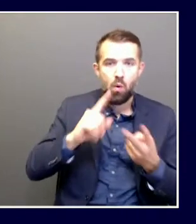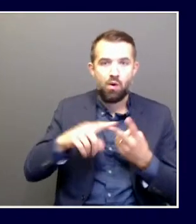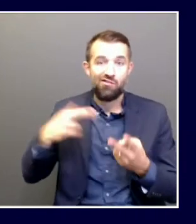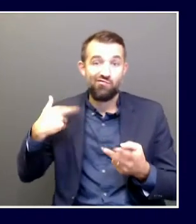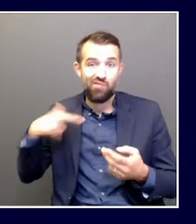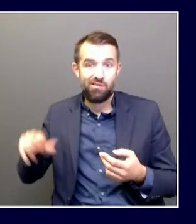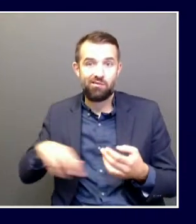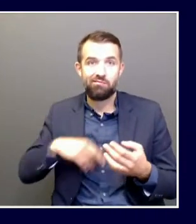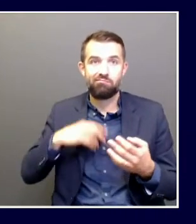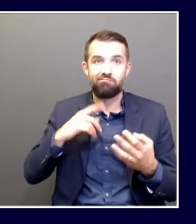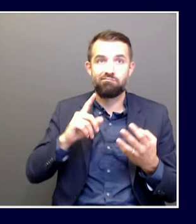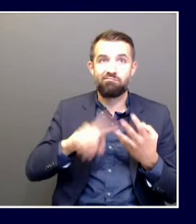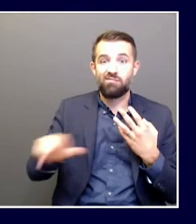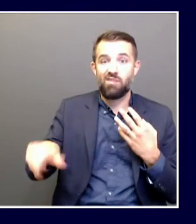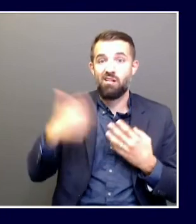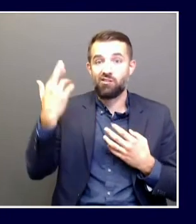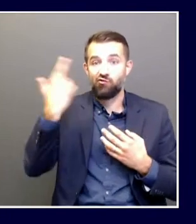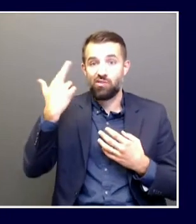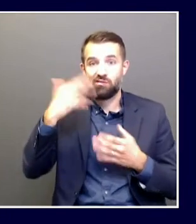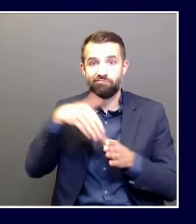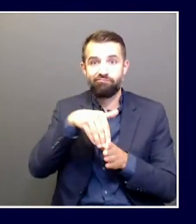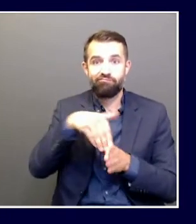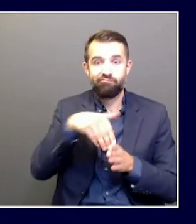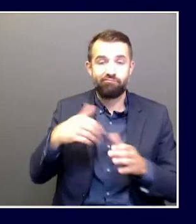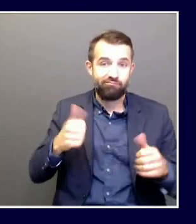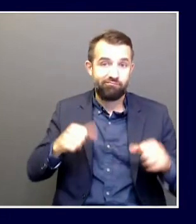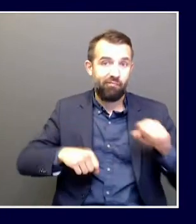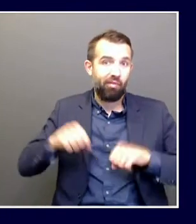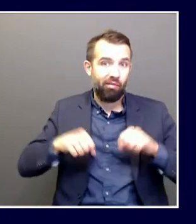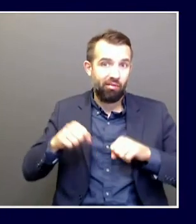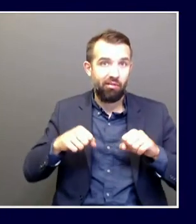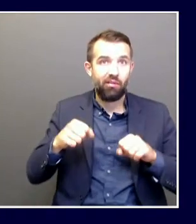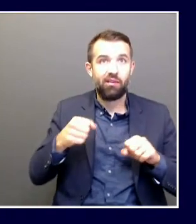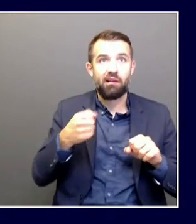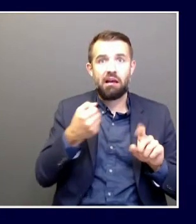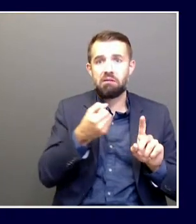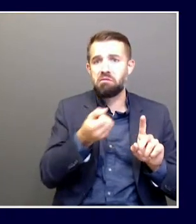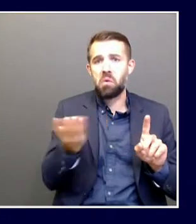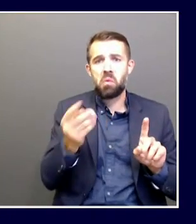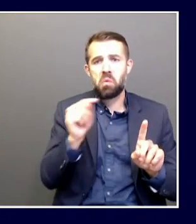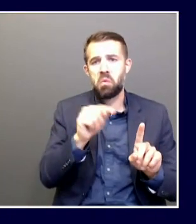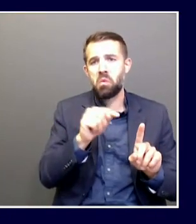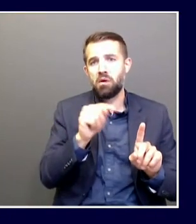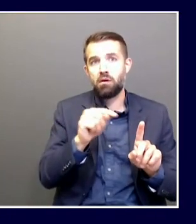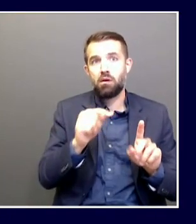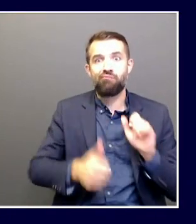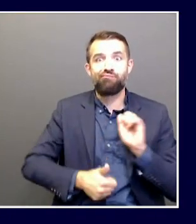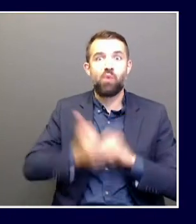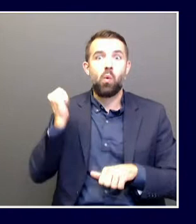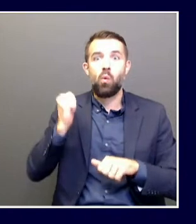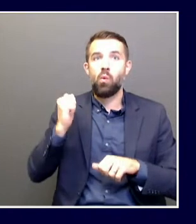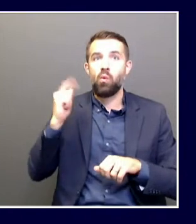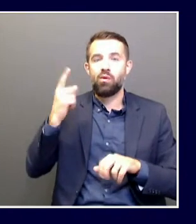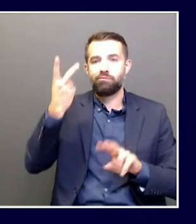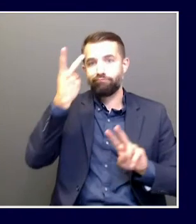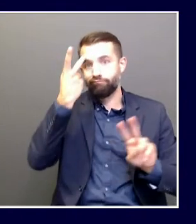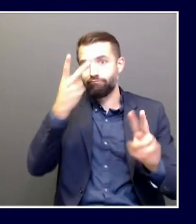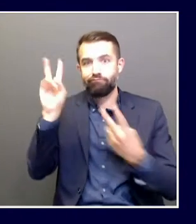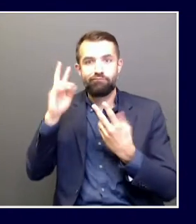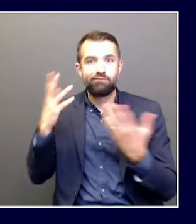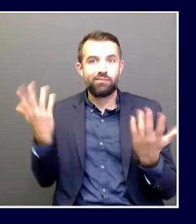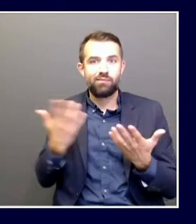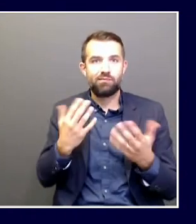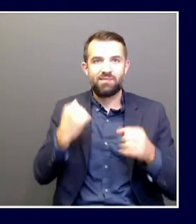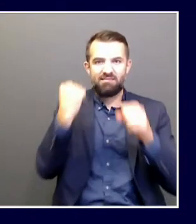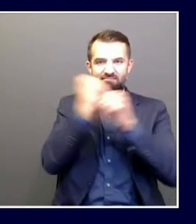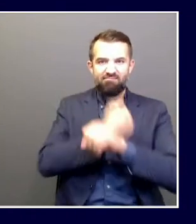are still on the fence, but misinformation, improper scientific findings, misconstrual of statistics, those have